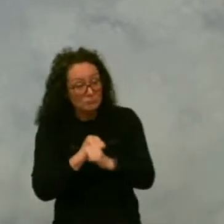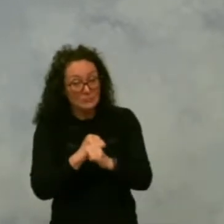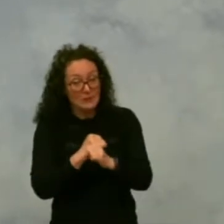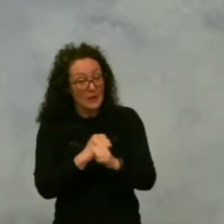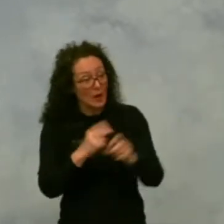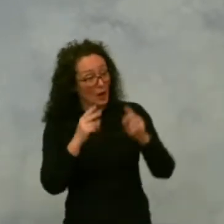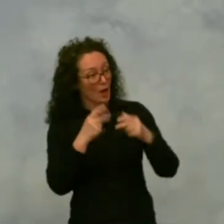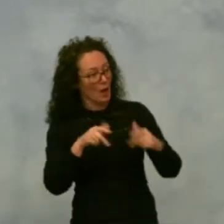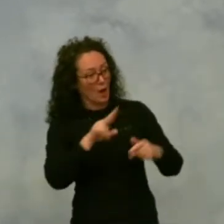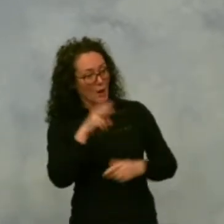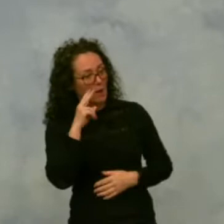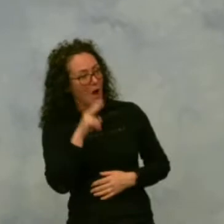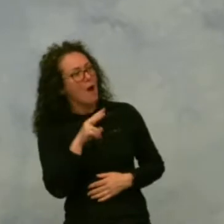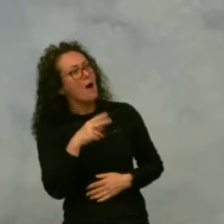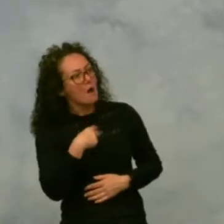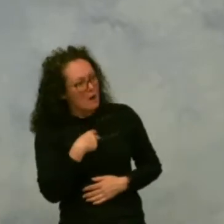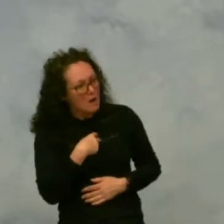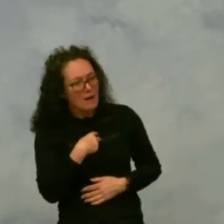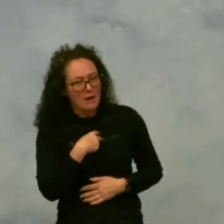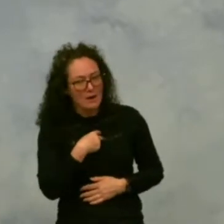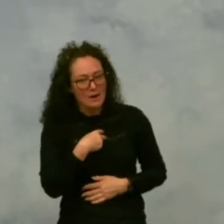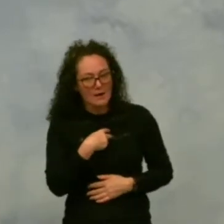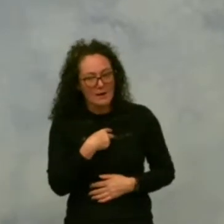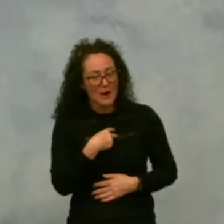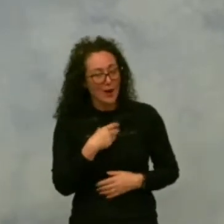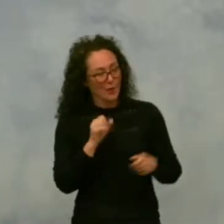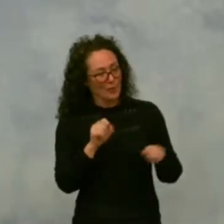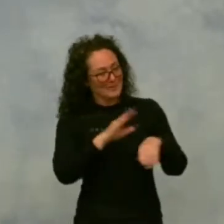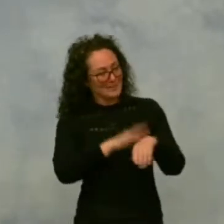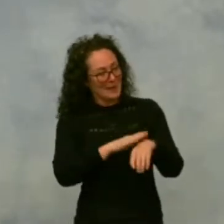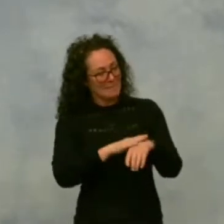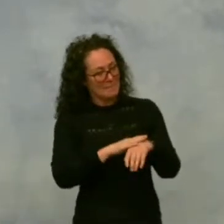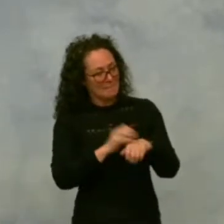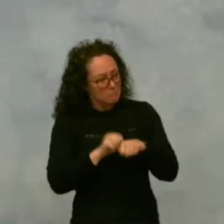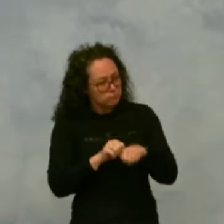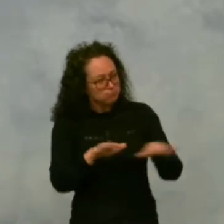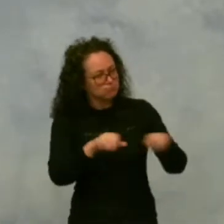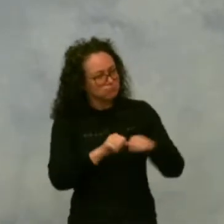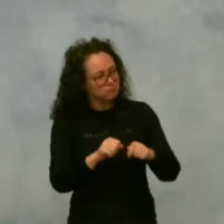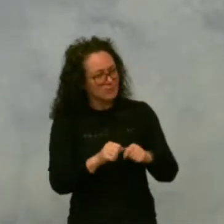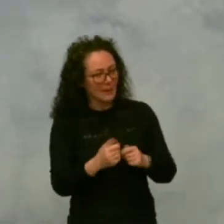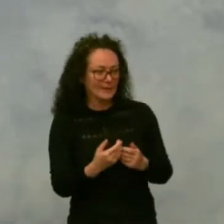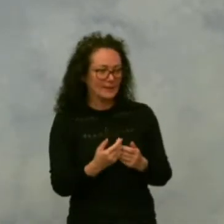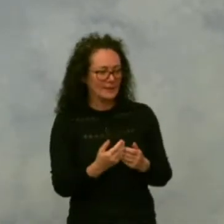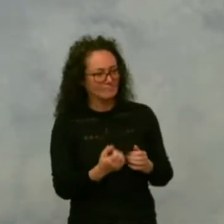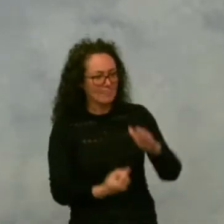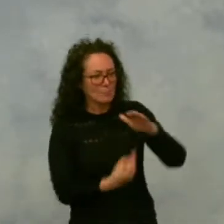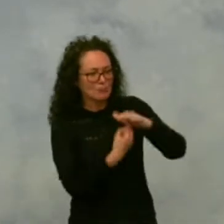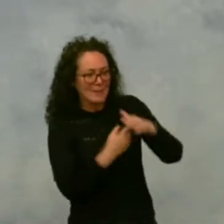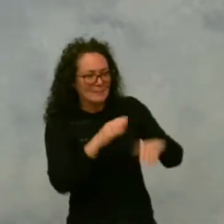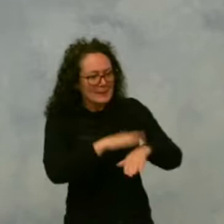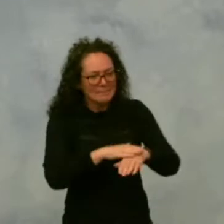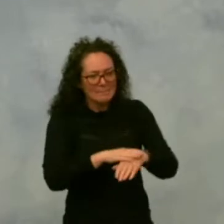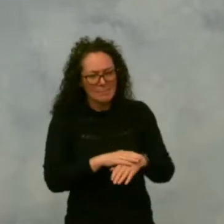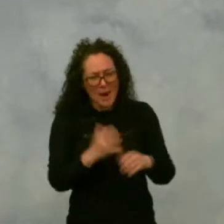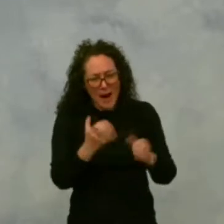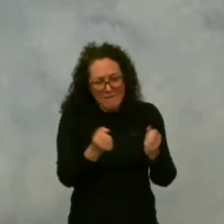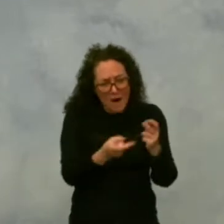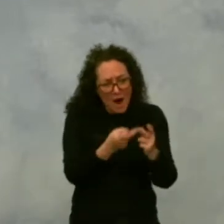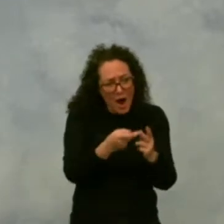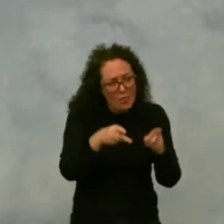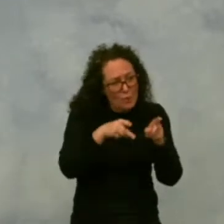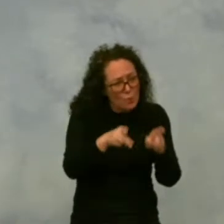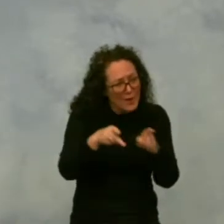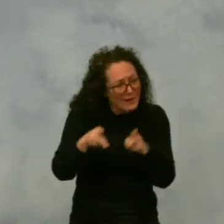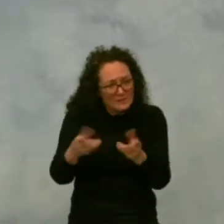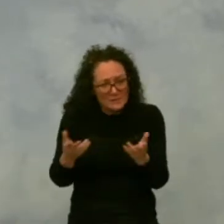it, you know, and it obviously on at prime time. So I was just wondering, are we looking at any other alternative